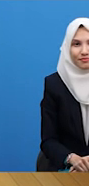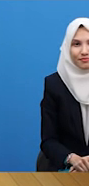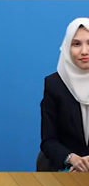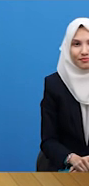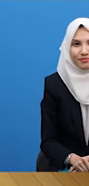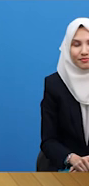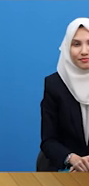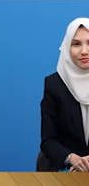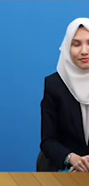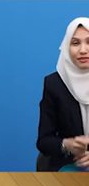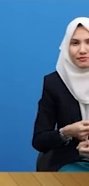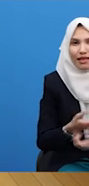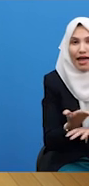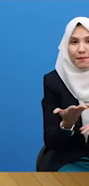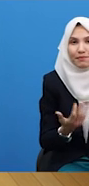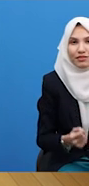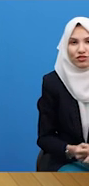does this happen to you too?